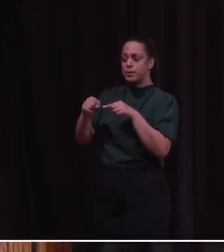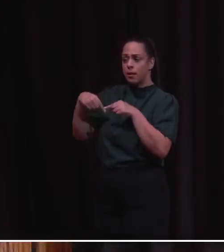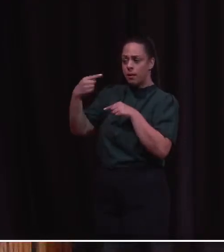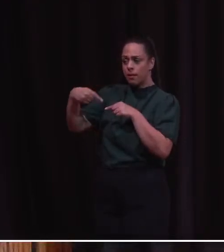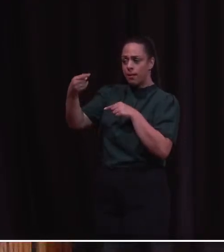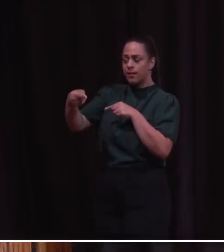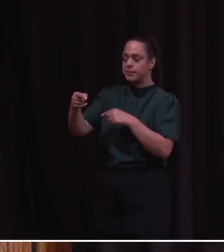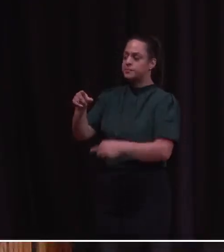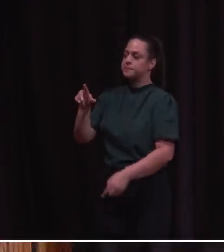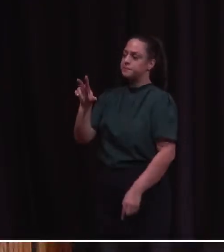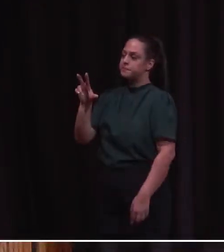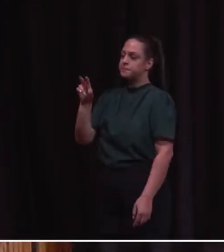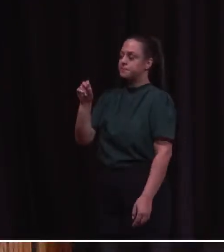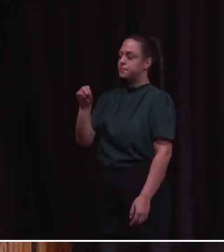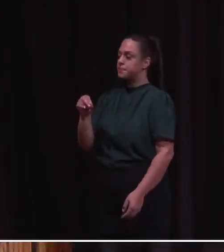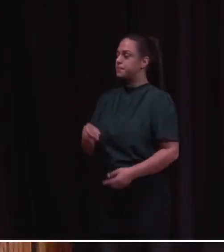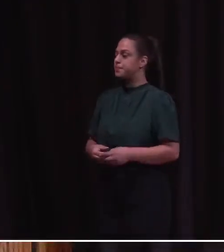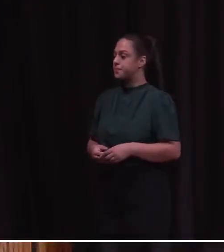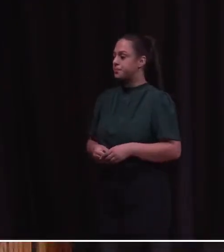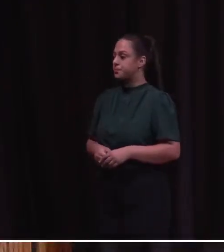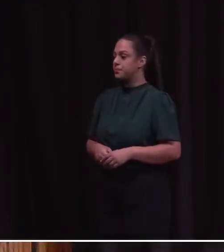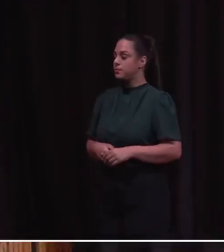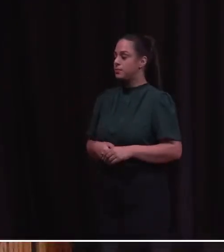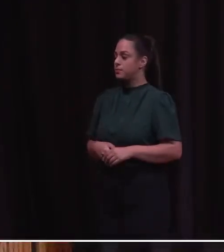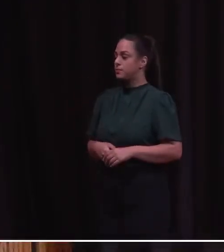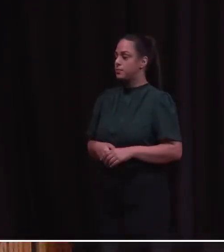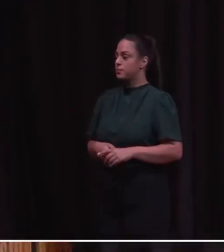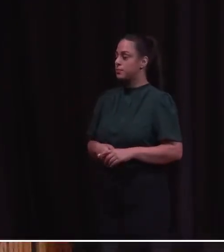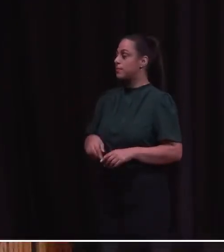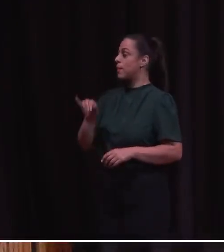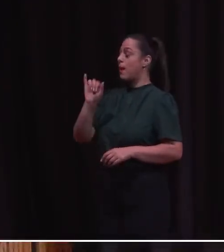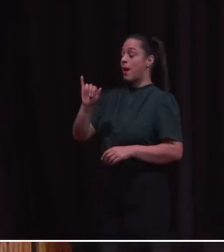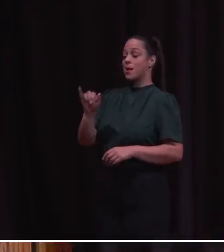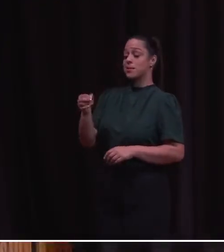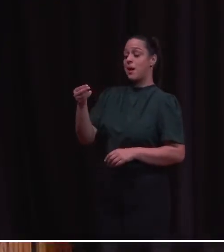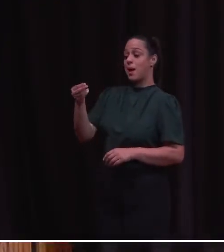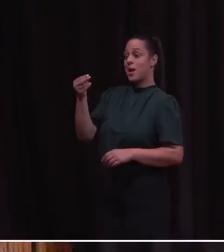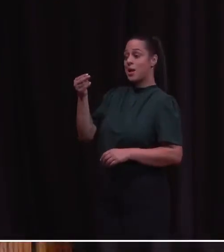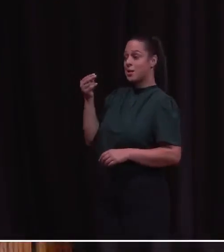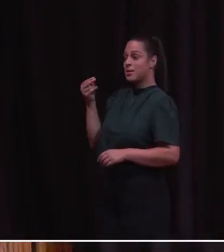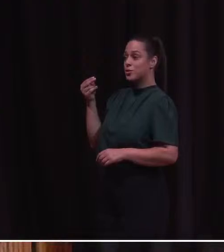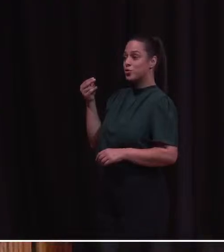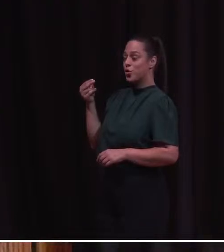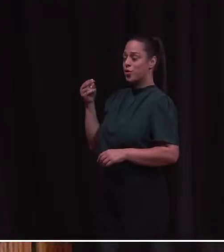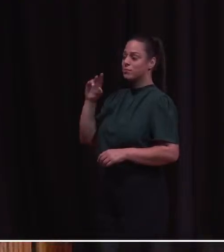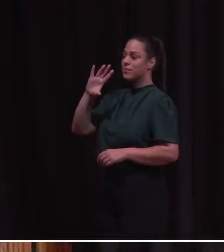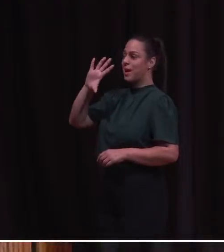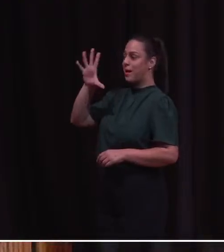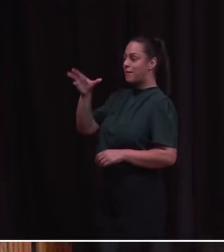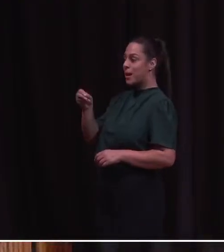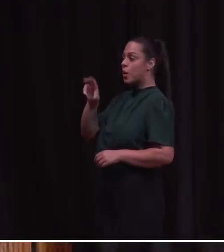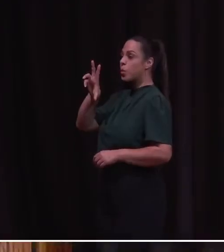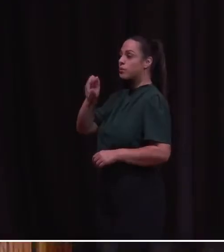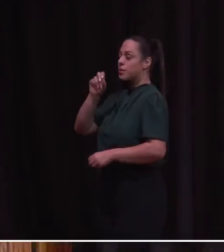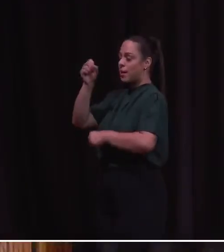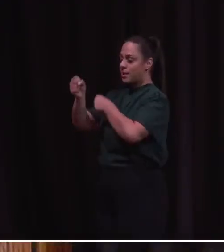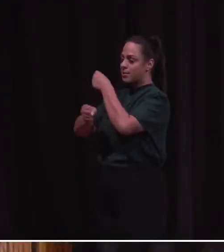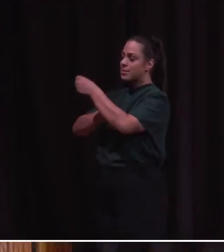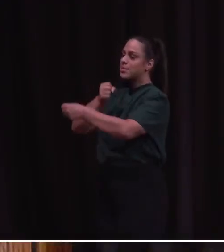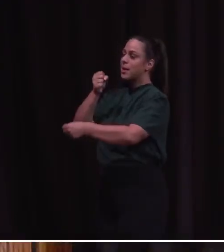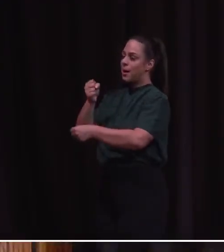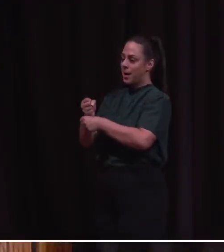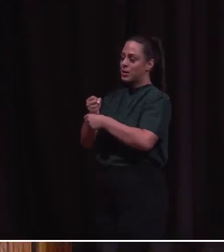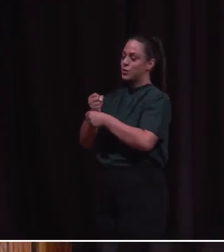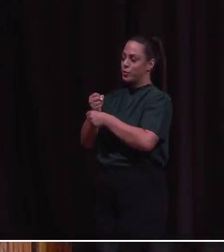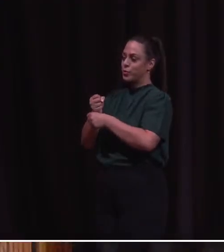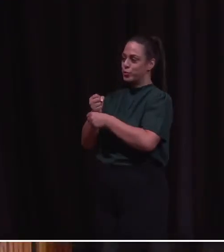That is the story of Africans 3 decades later. Consider the experiences of Vanessa Nakate, a young Ugandan